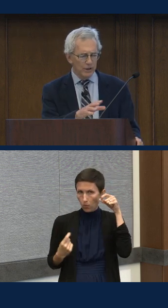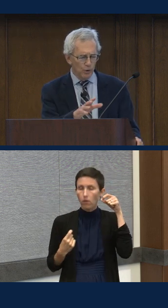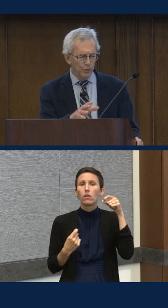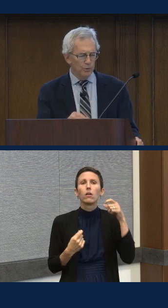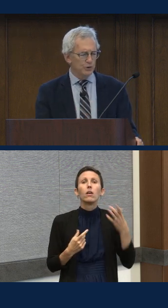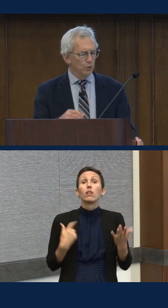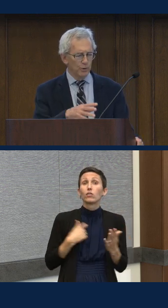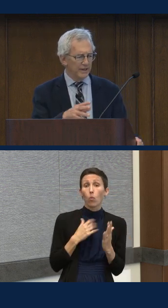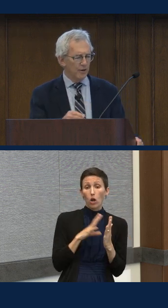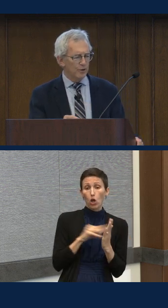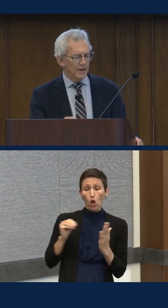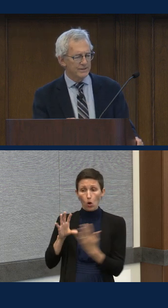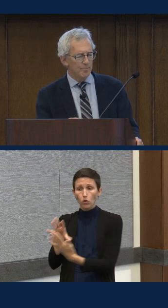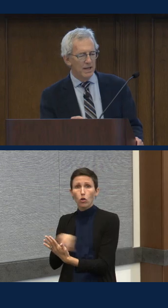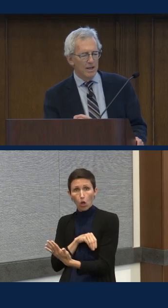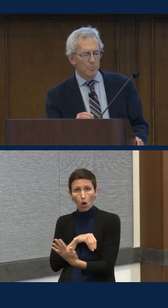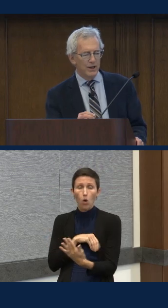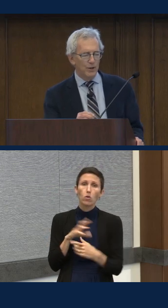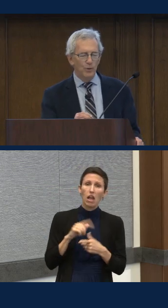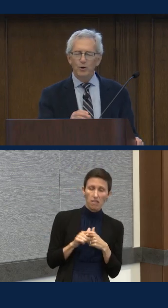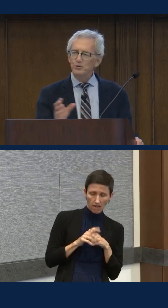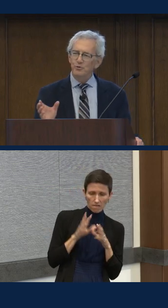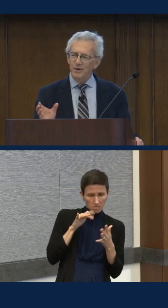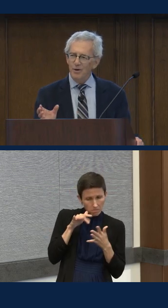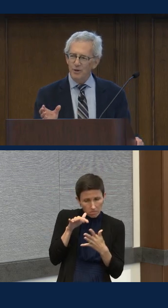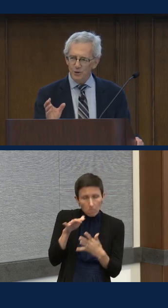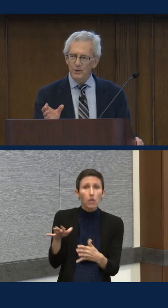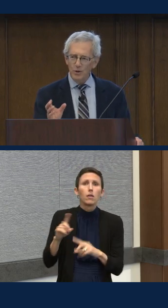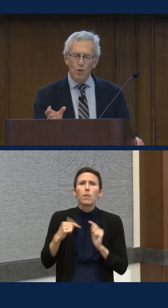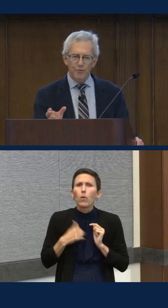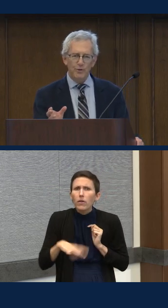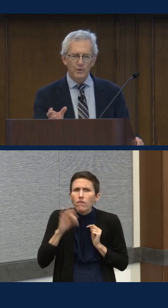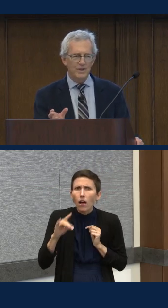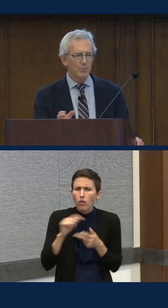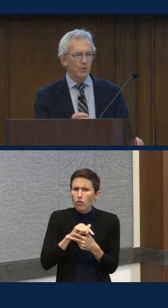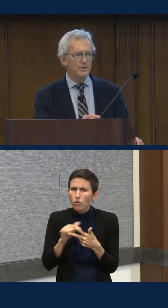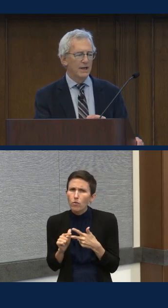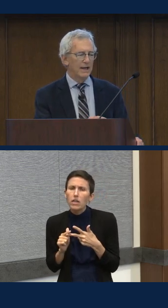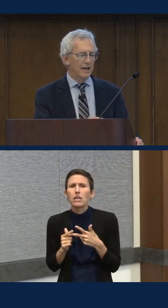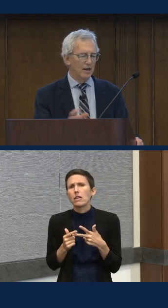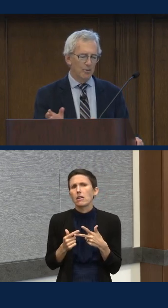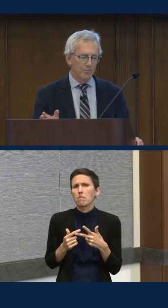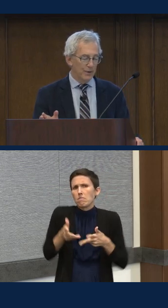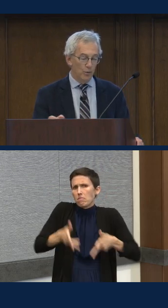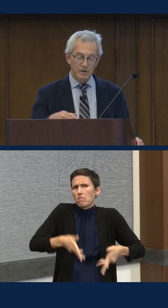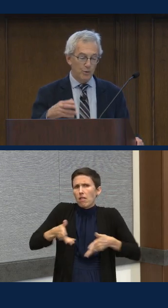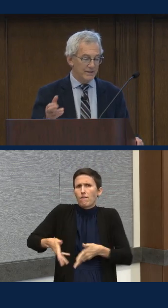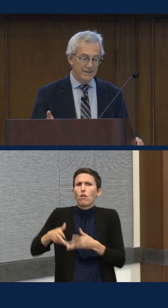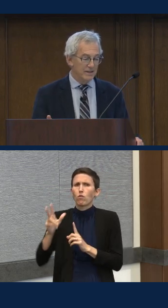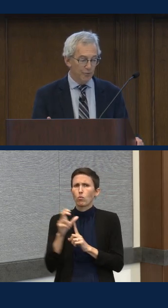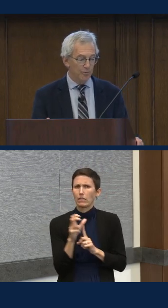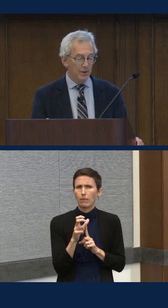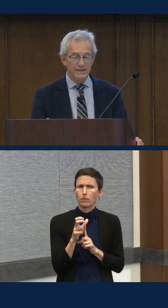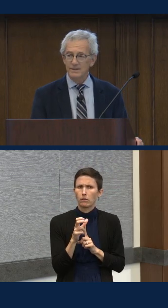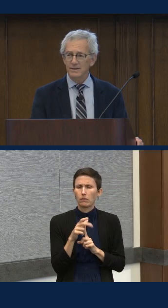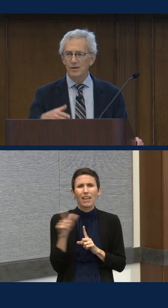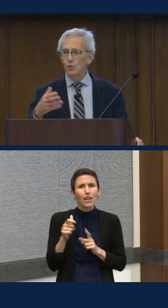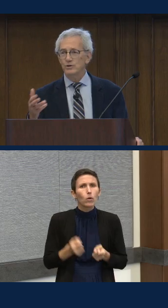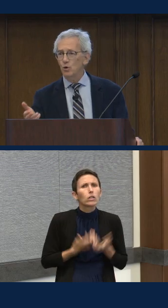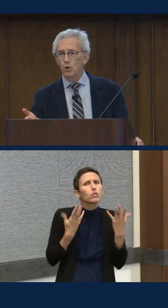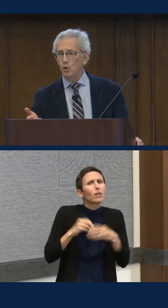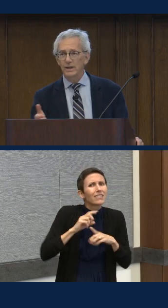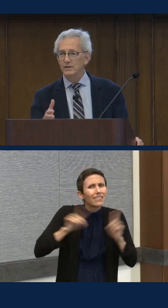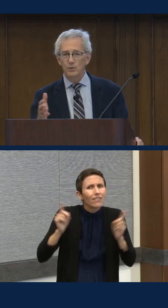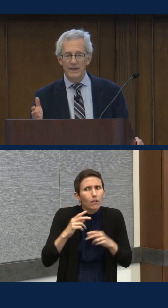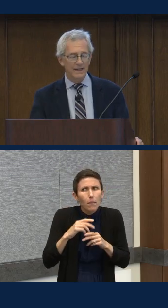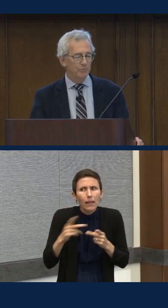so we cloned those two and we characterized them, but we also found 3 orphan receptors that were expressed in different places, and there